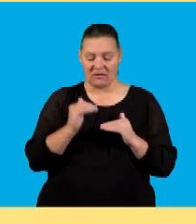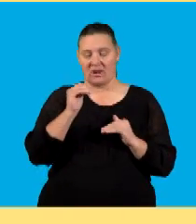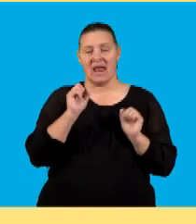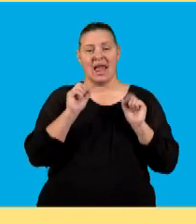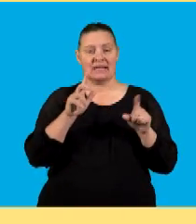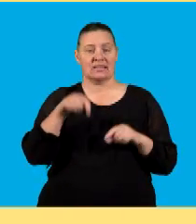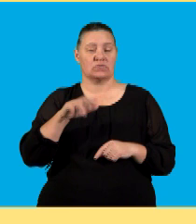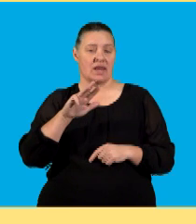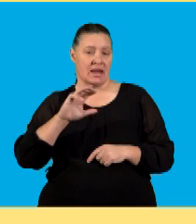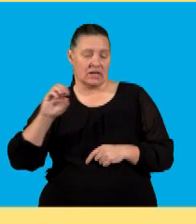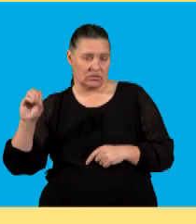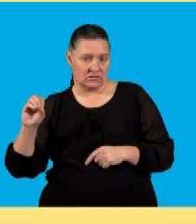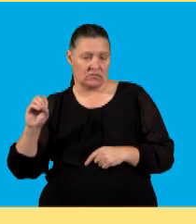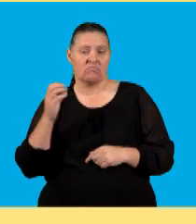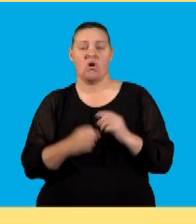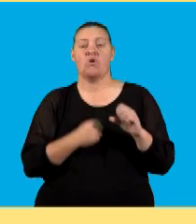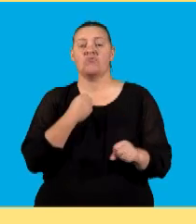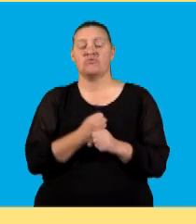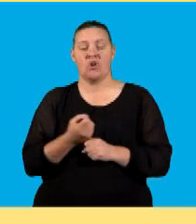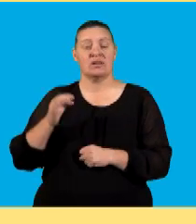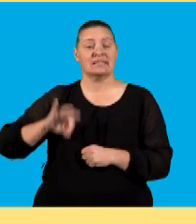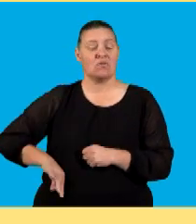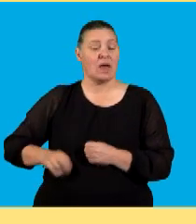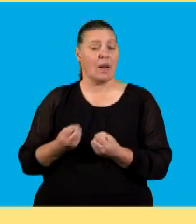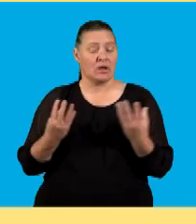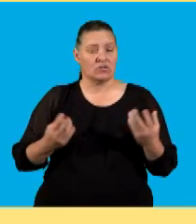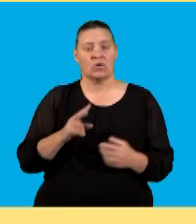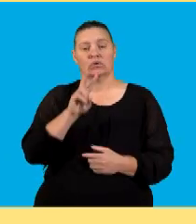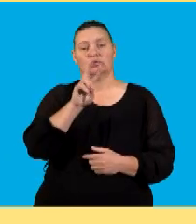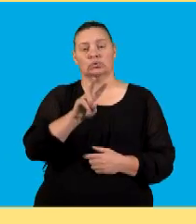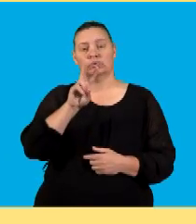increasing by 18,900, the annual salary would therefore become